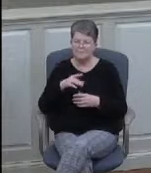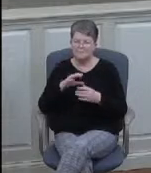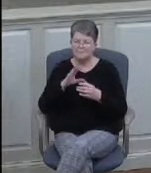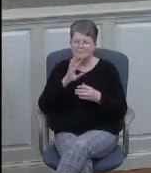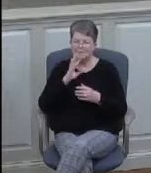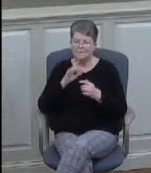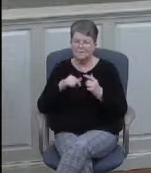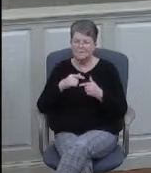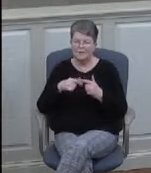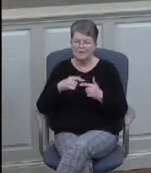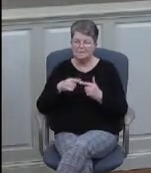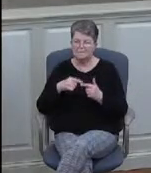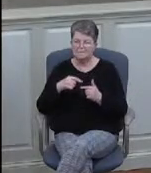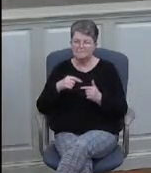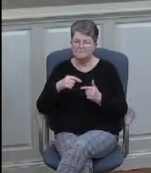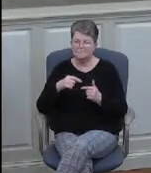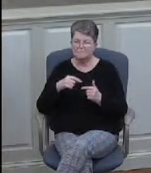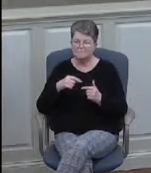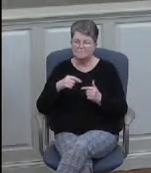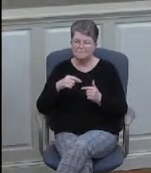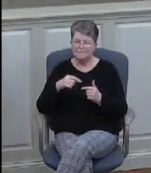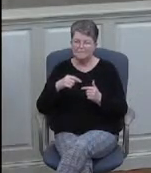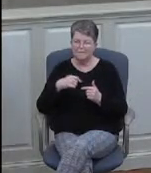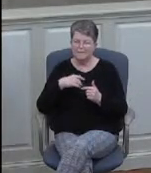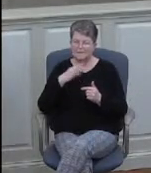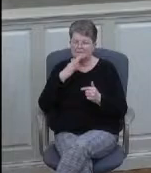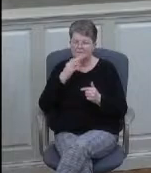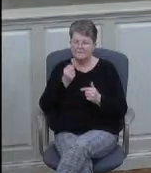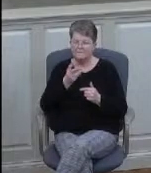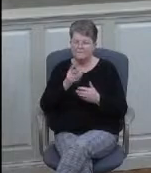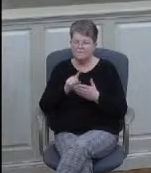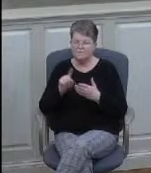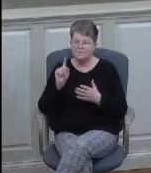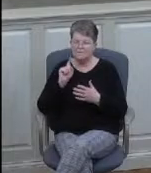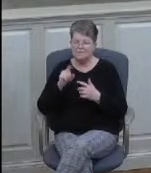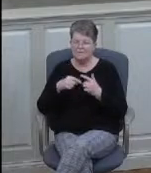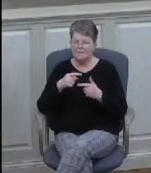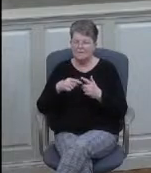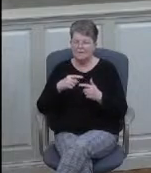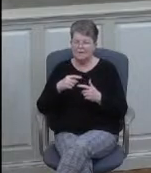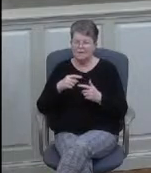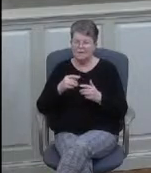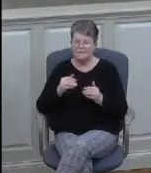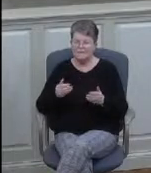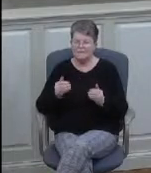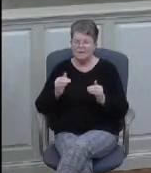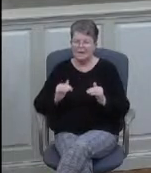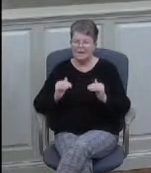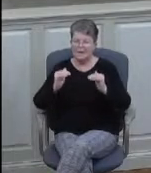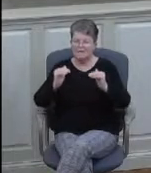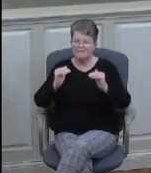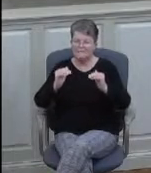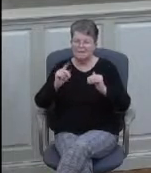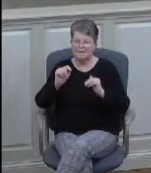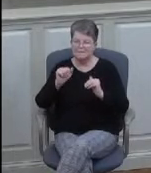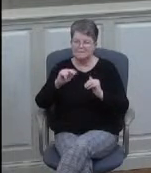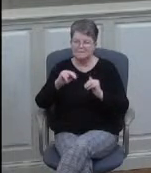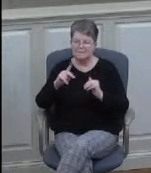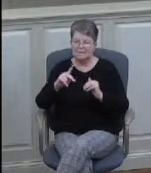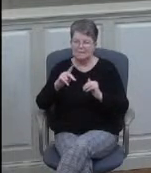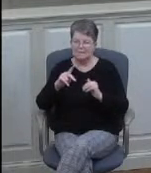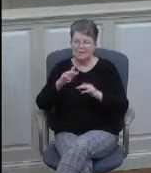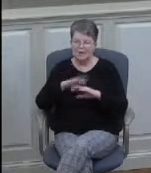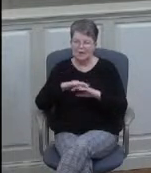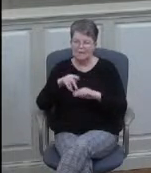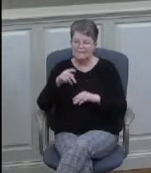to, I spoke a few weeks ago about the elevated tank on Parable Road.